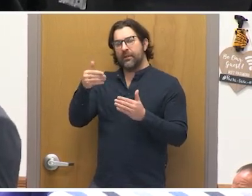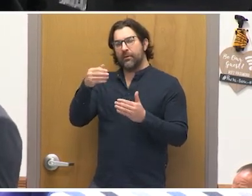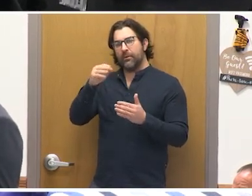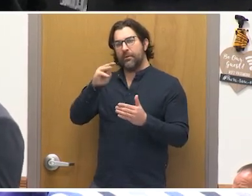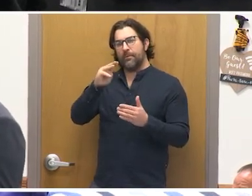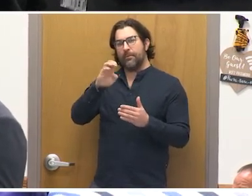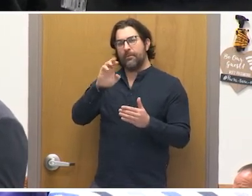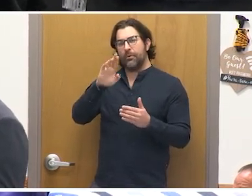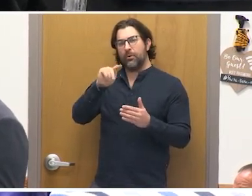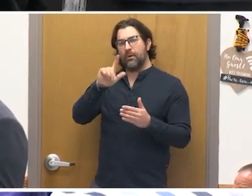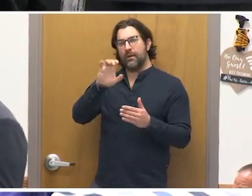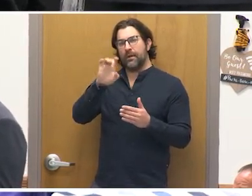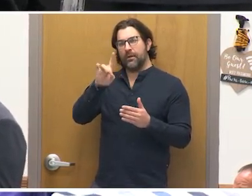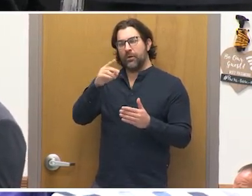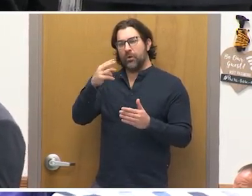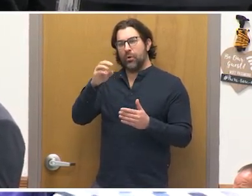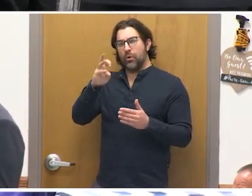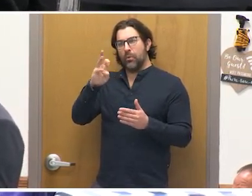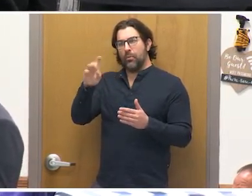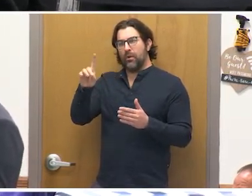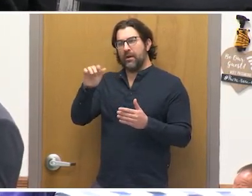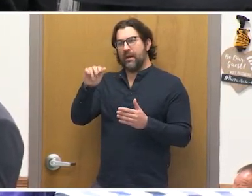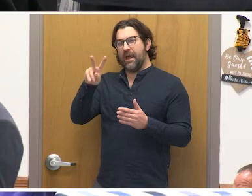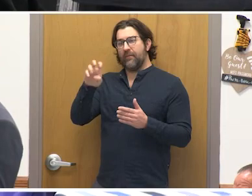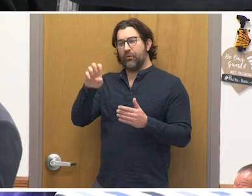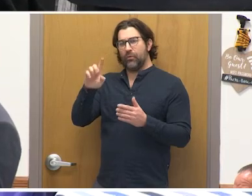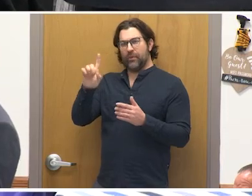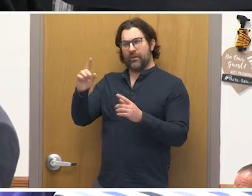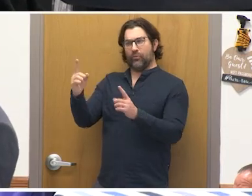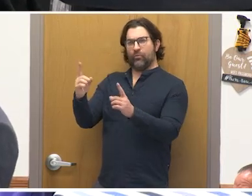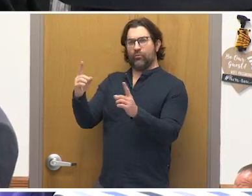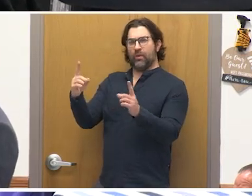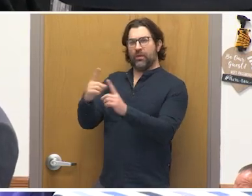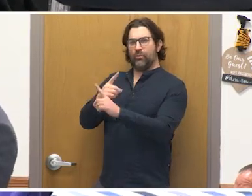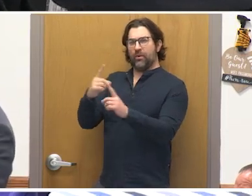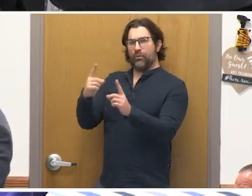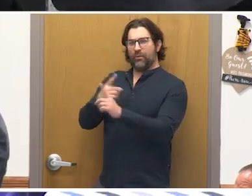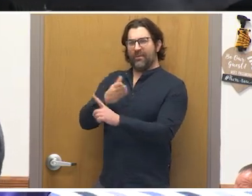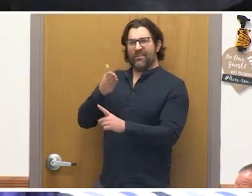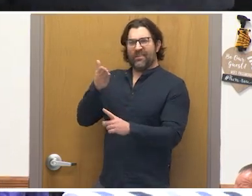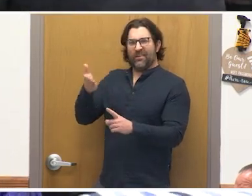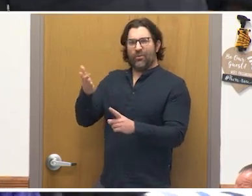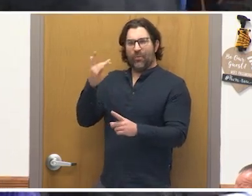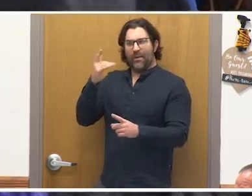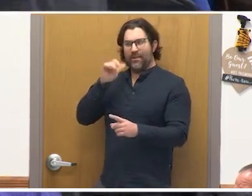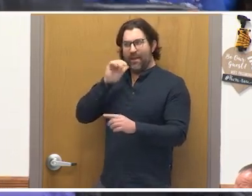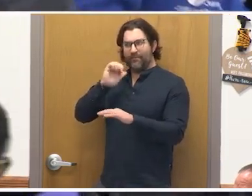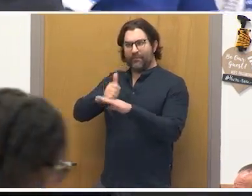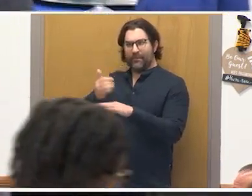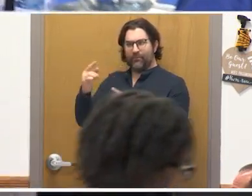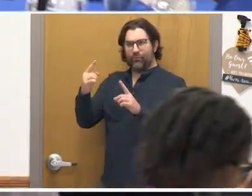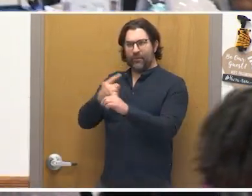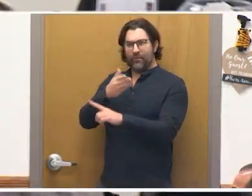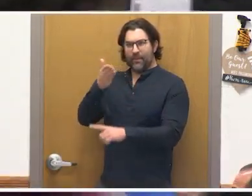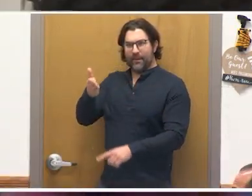Avenue? Why not a crosswalk for them right out their driveway?